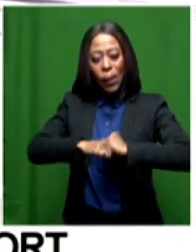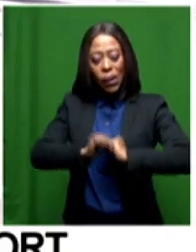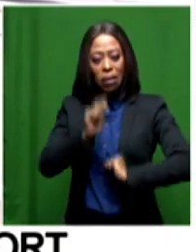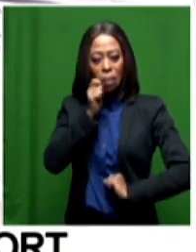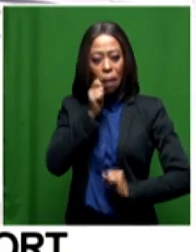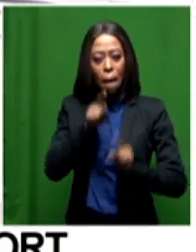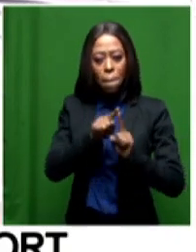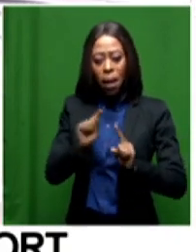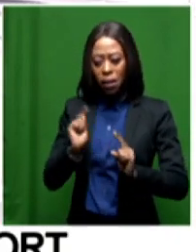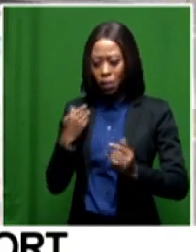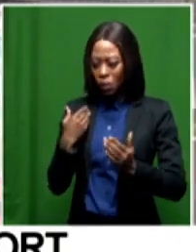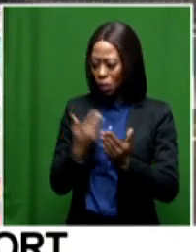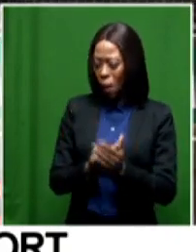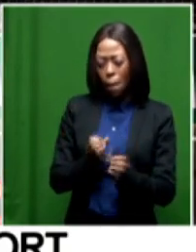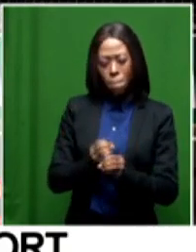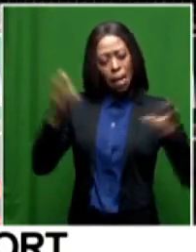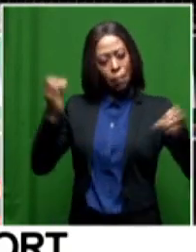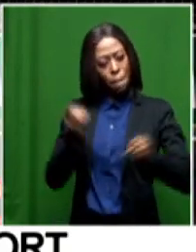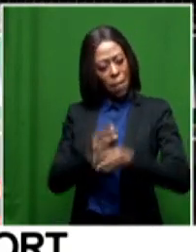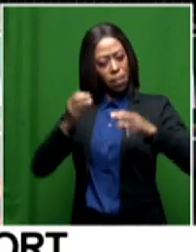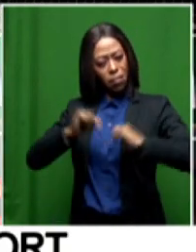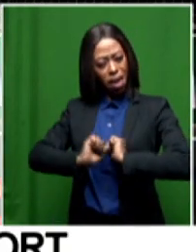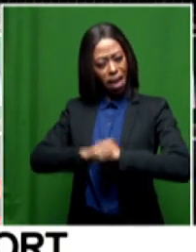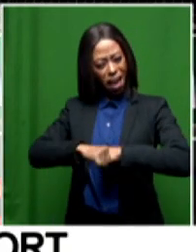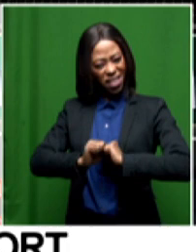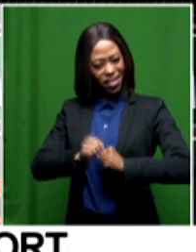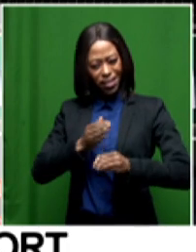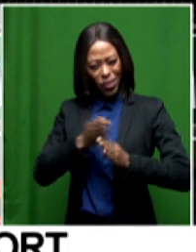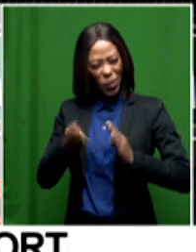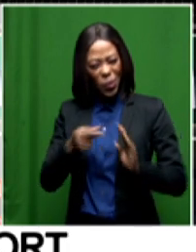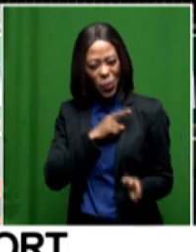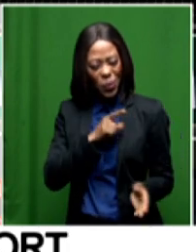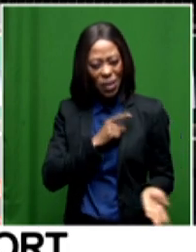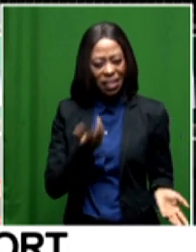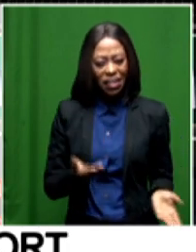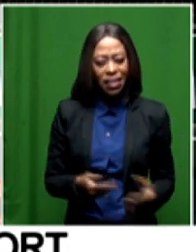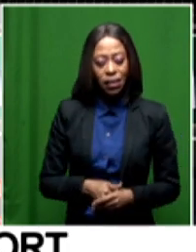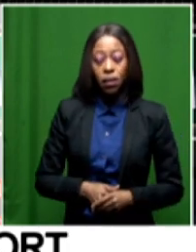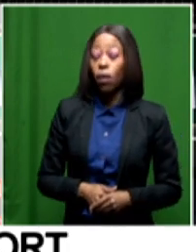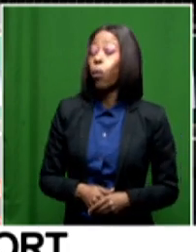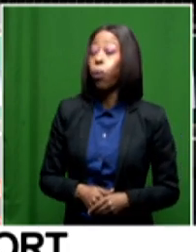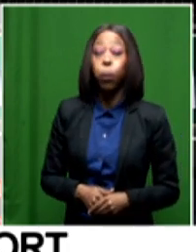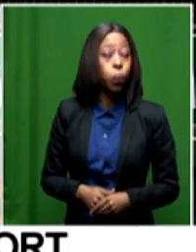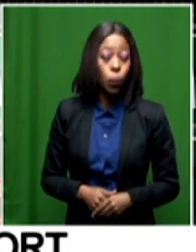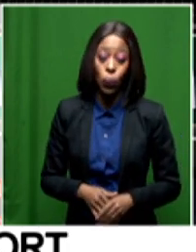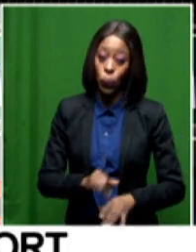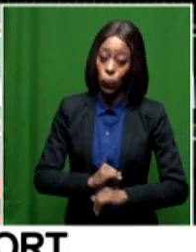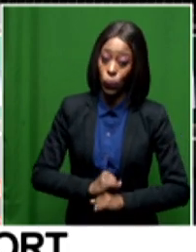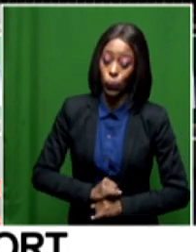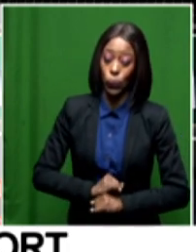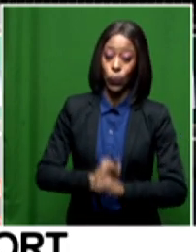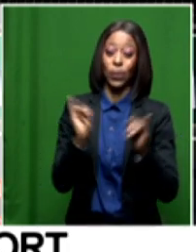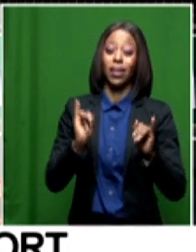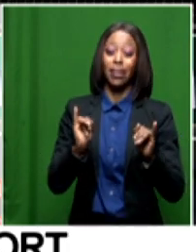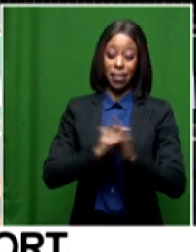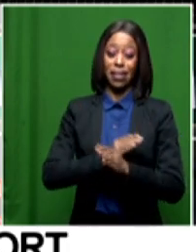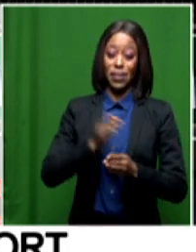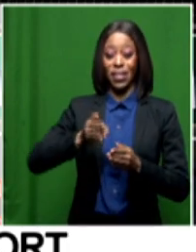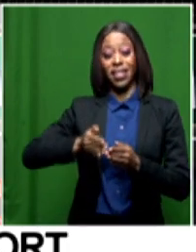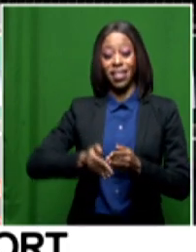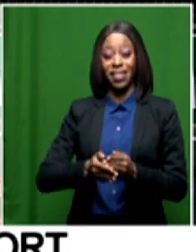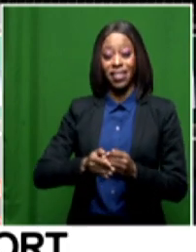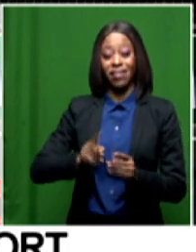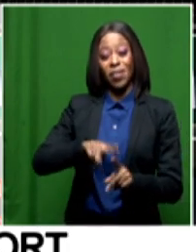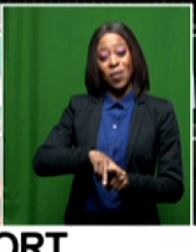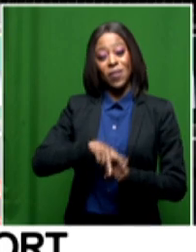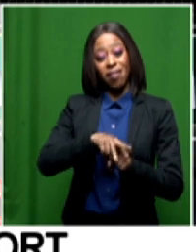all of his engines blew up this past weekend. Yeah, it was a terrible weekend for Ferrari. And, you